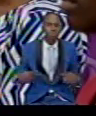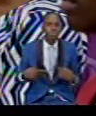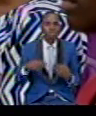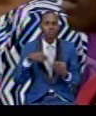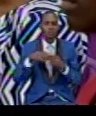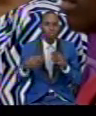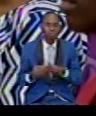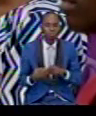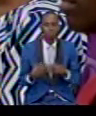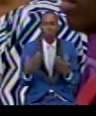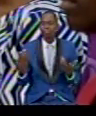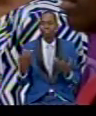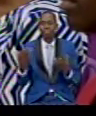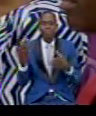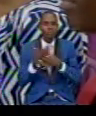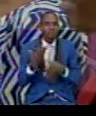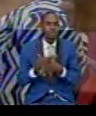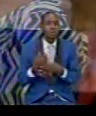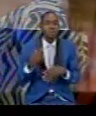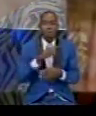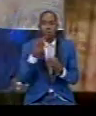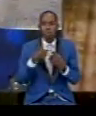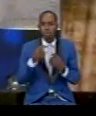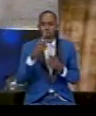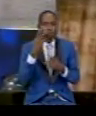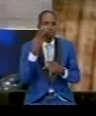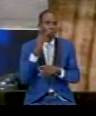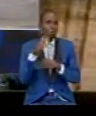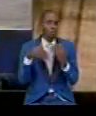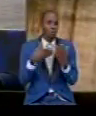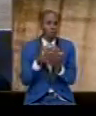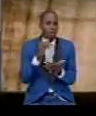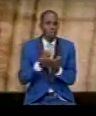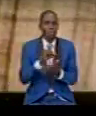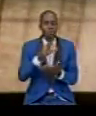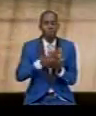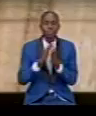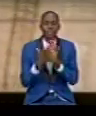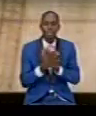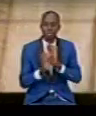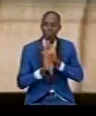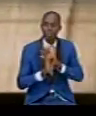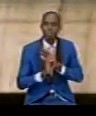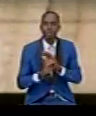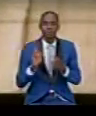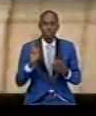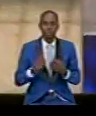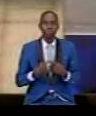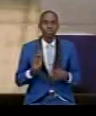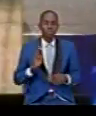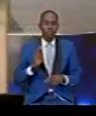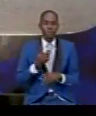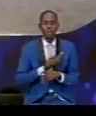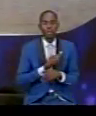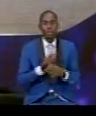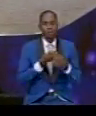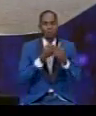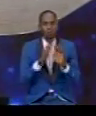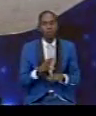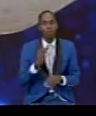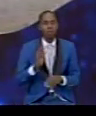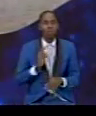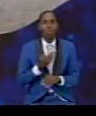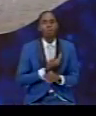infirmity of the persecution when you saw that you became examples to you and followers of us and